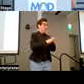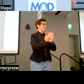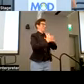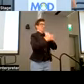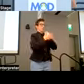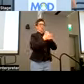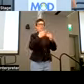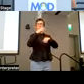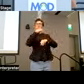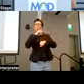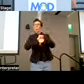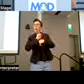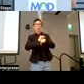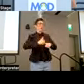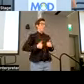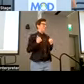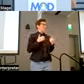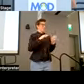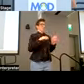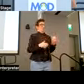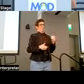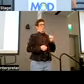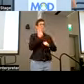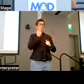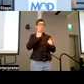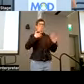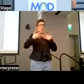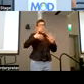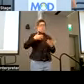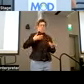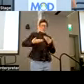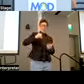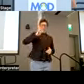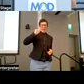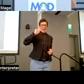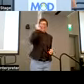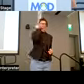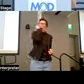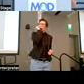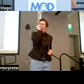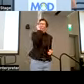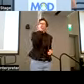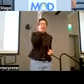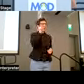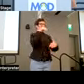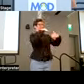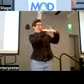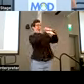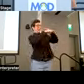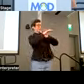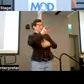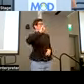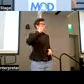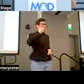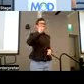So most of us are interacting with with IT and having the access to do that. Number one,